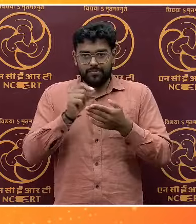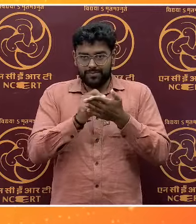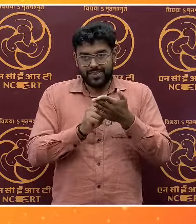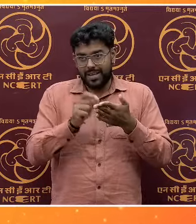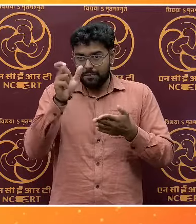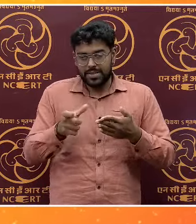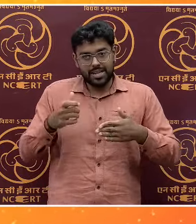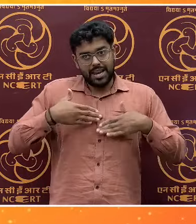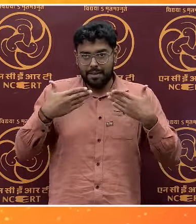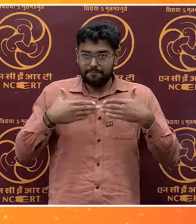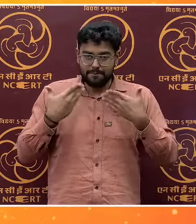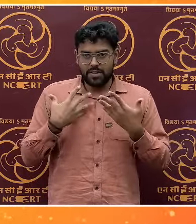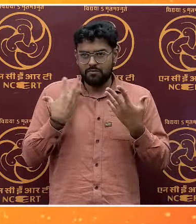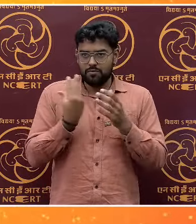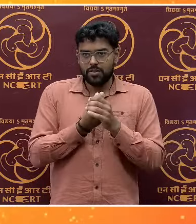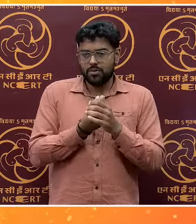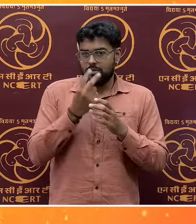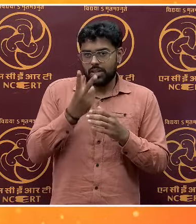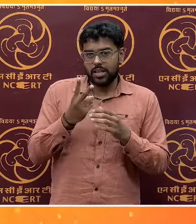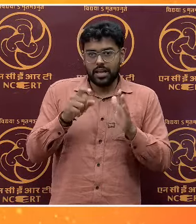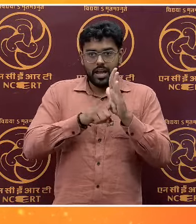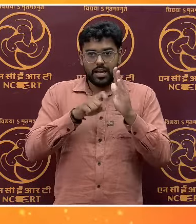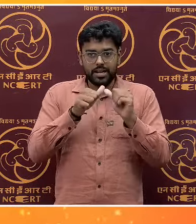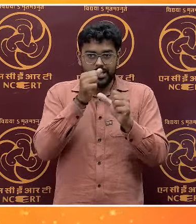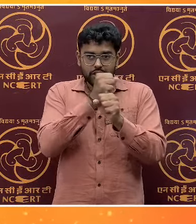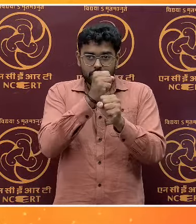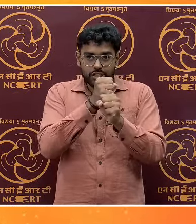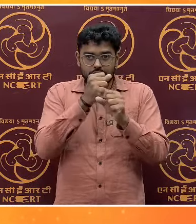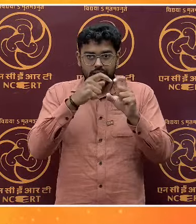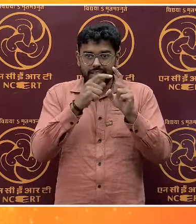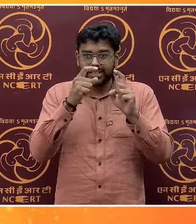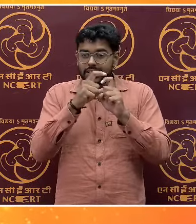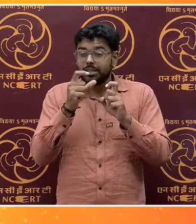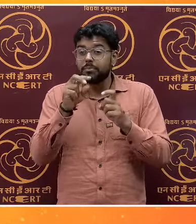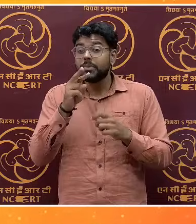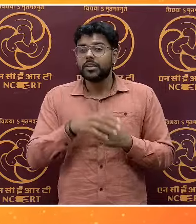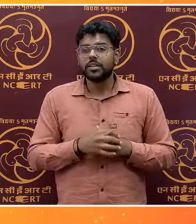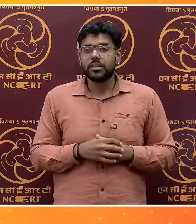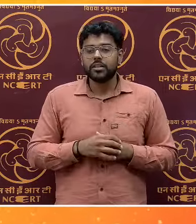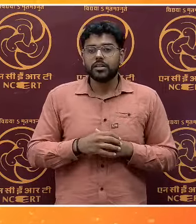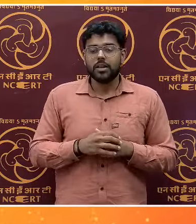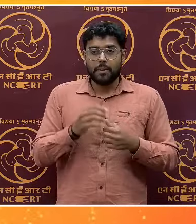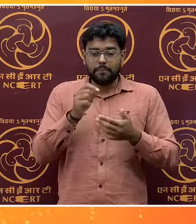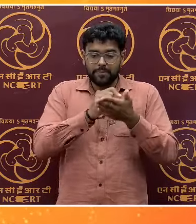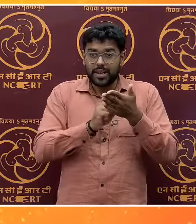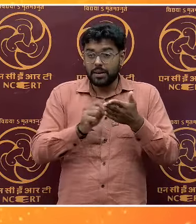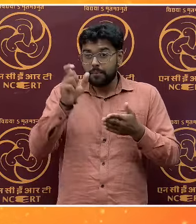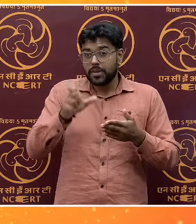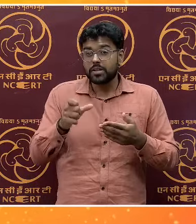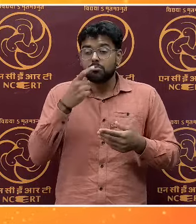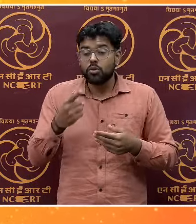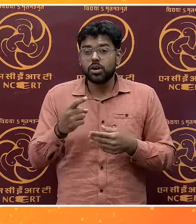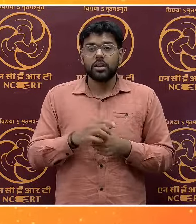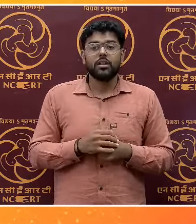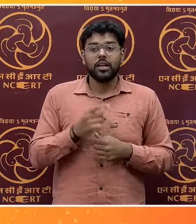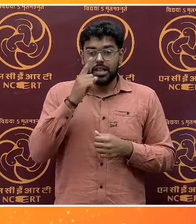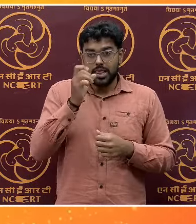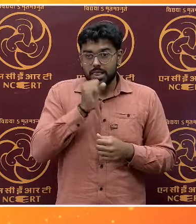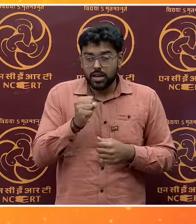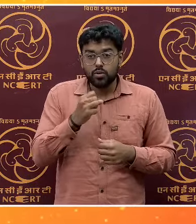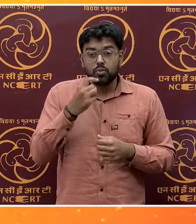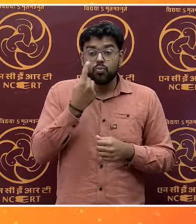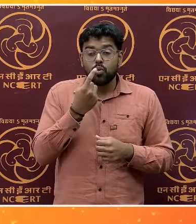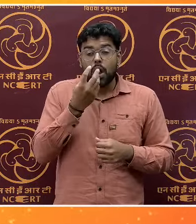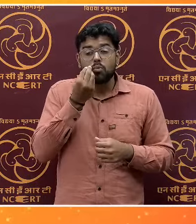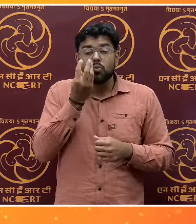like we can see ragged, Hmm. like, so ragged, it means poet is talking about a lady who is